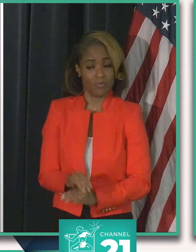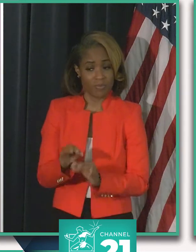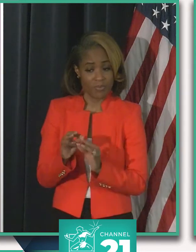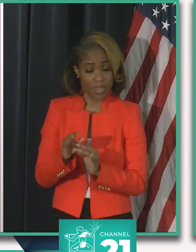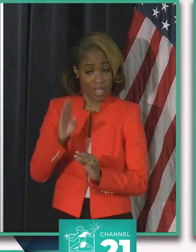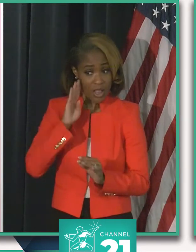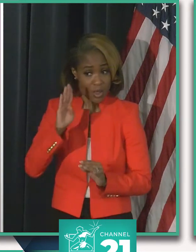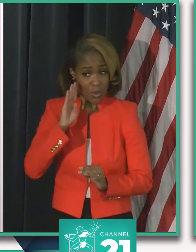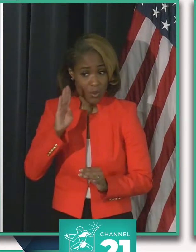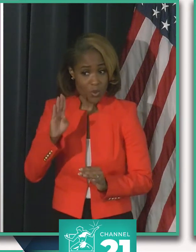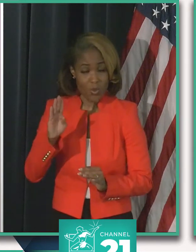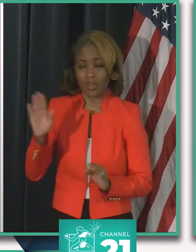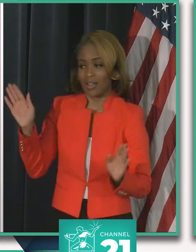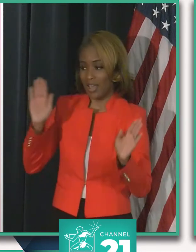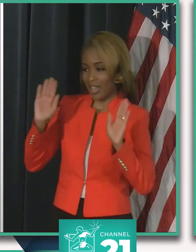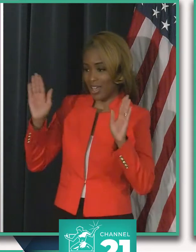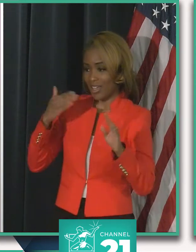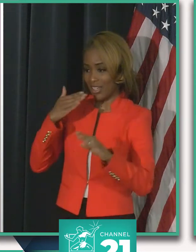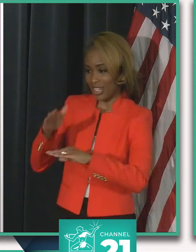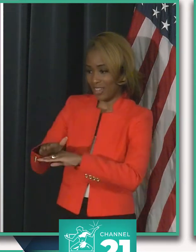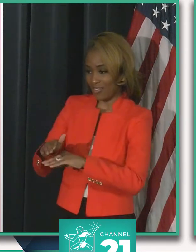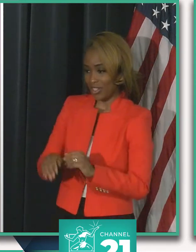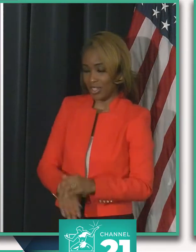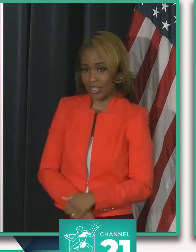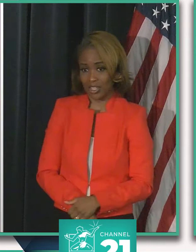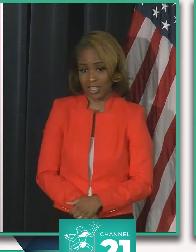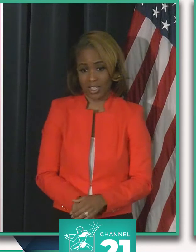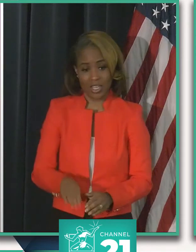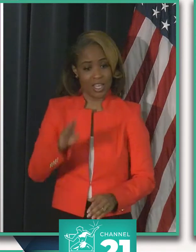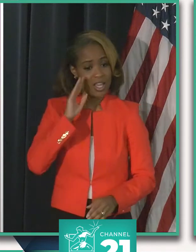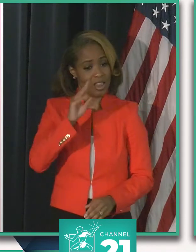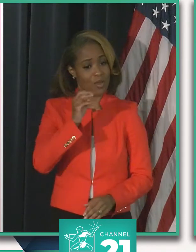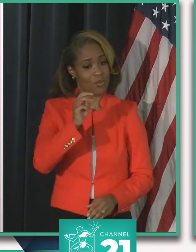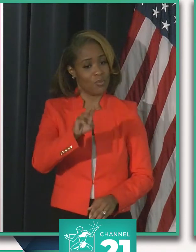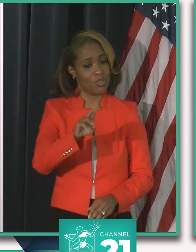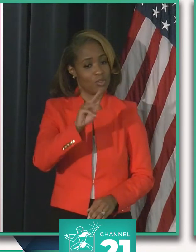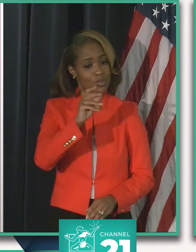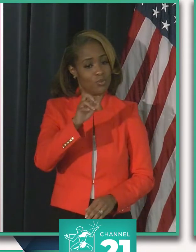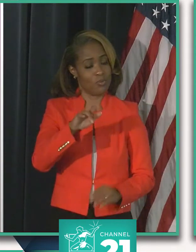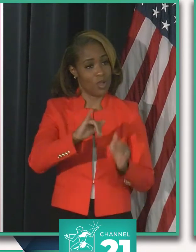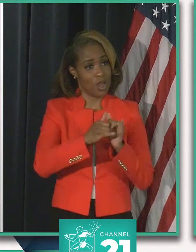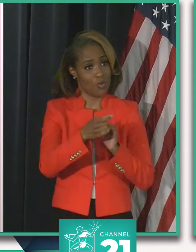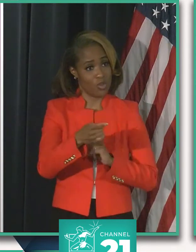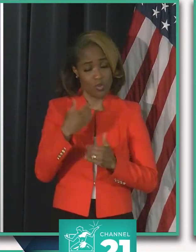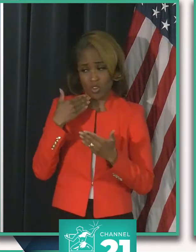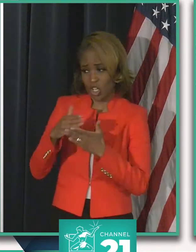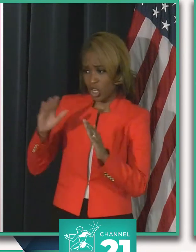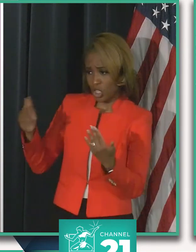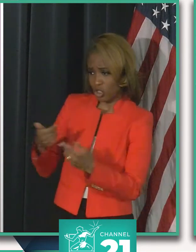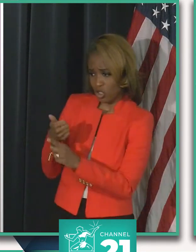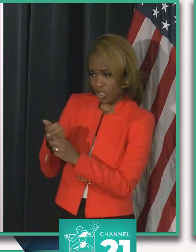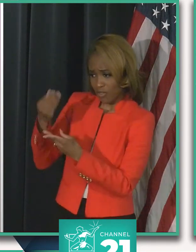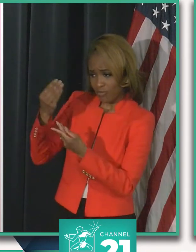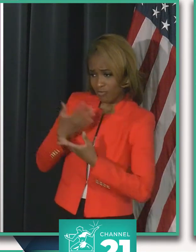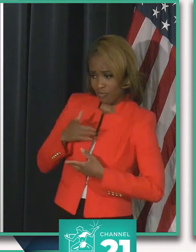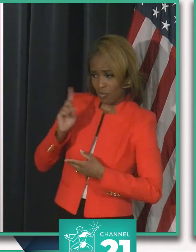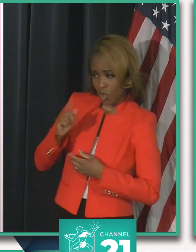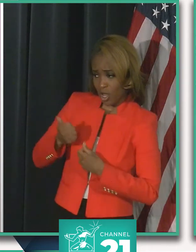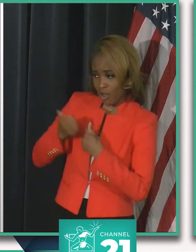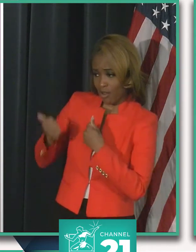973. Hello? Good evening. Hi, Mr. Mayor. How are you? Good. Introduce yourself and tell us where you